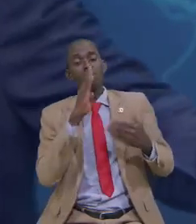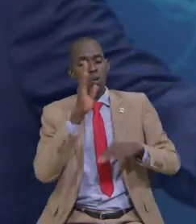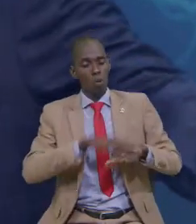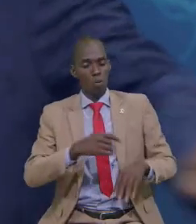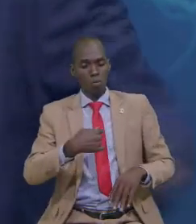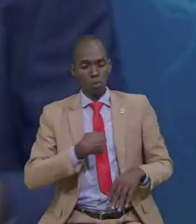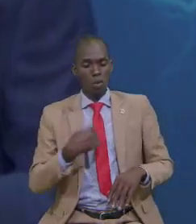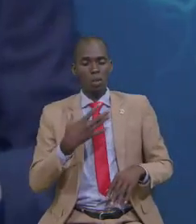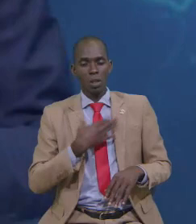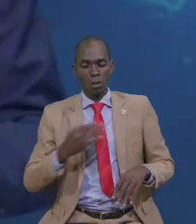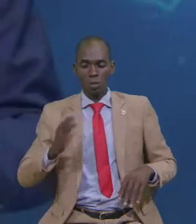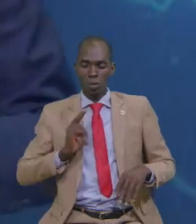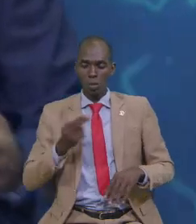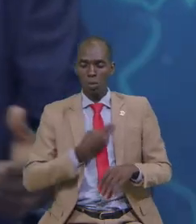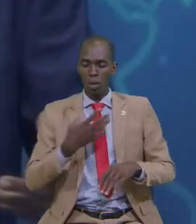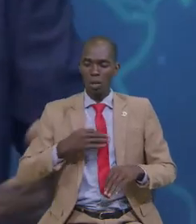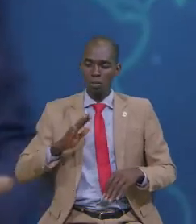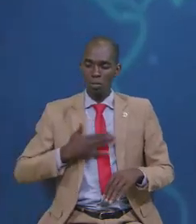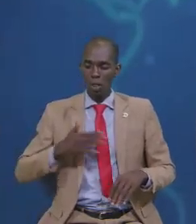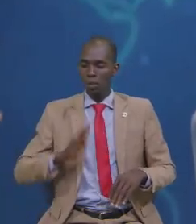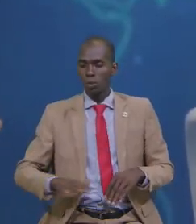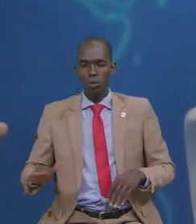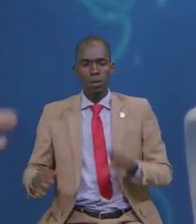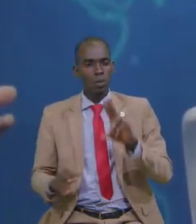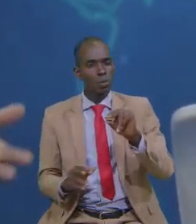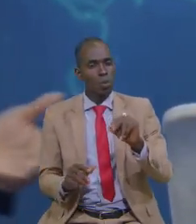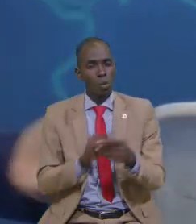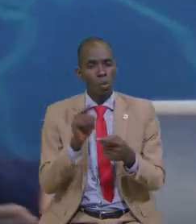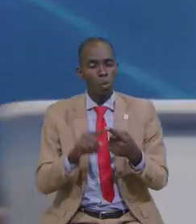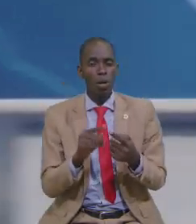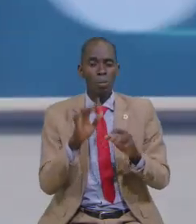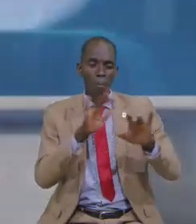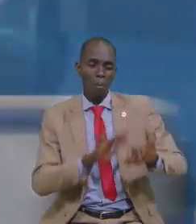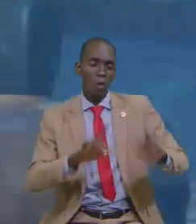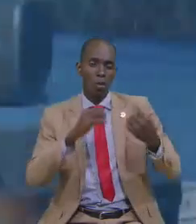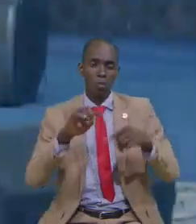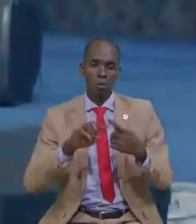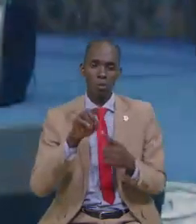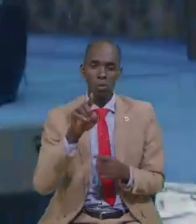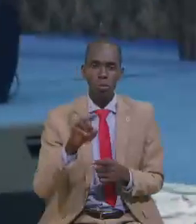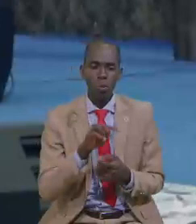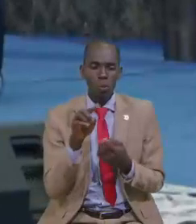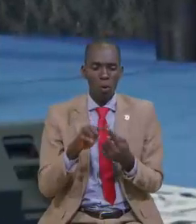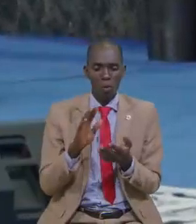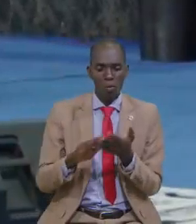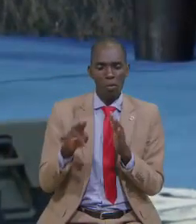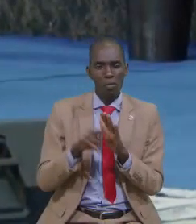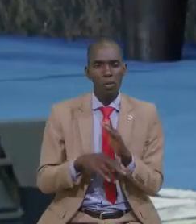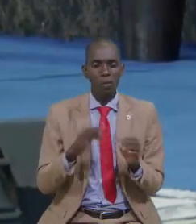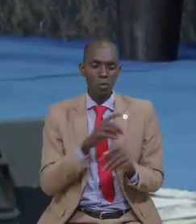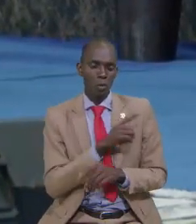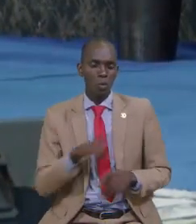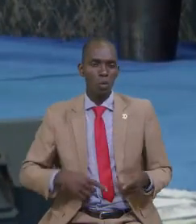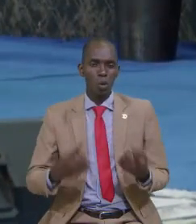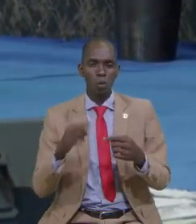When mercy comes to you, and when grace comes to you, and when the forgiveness of the Lord comes to you, you ought to